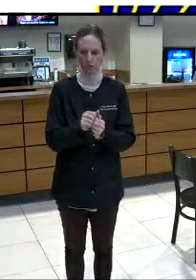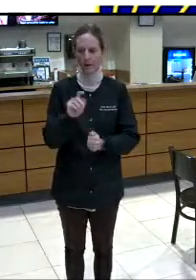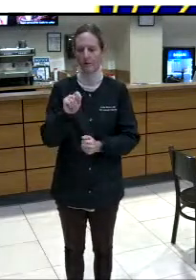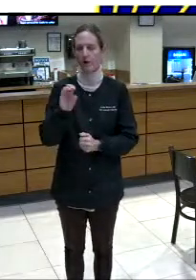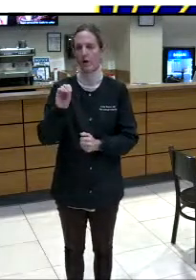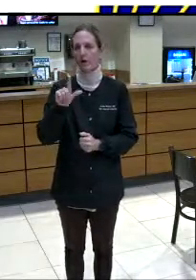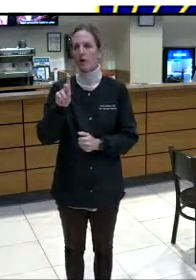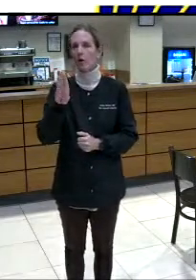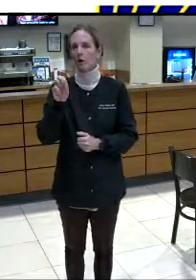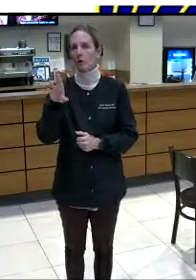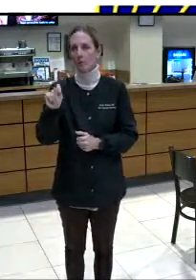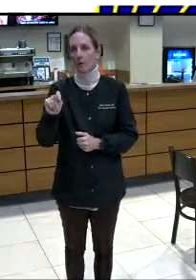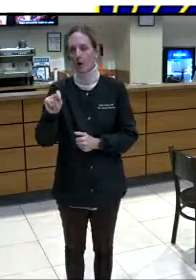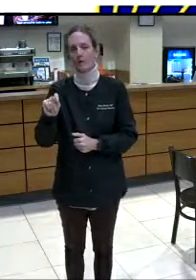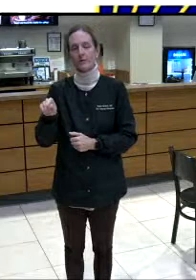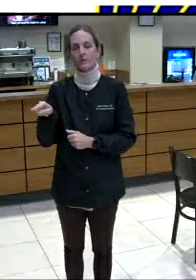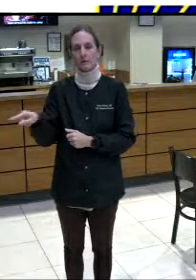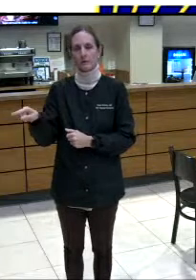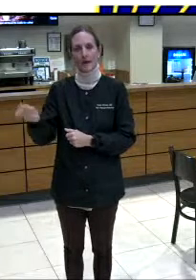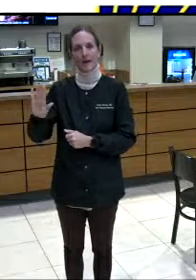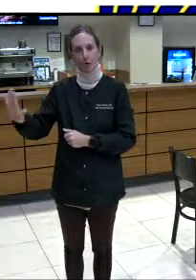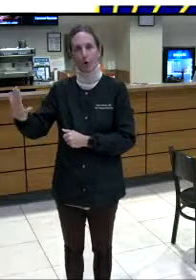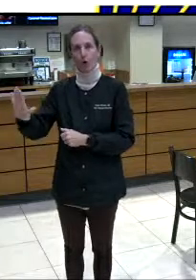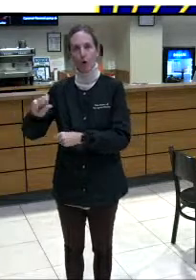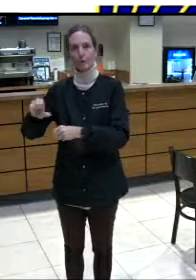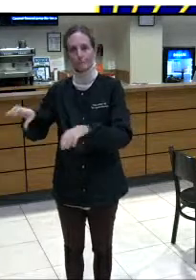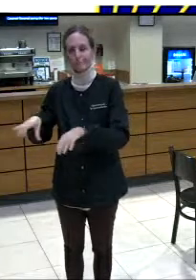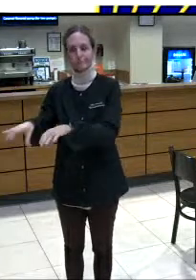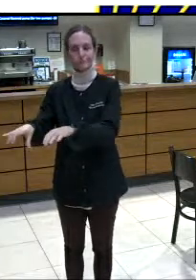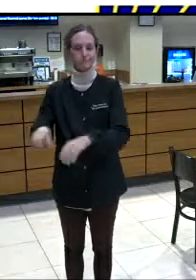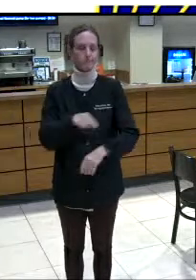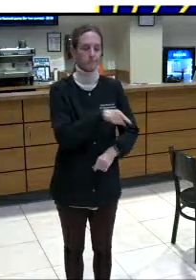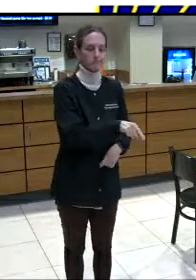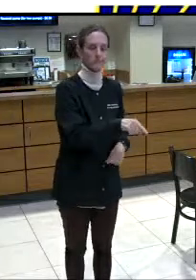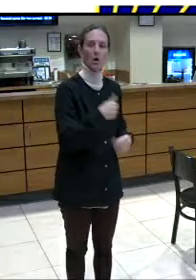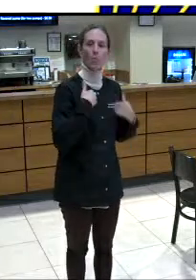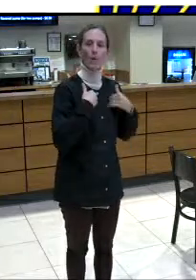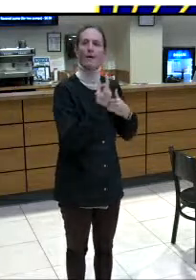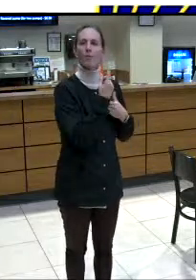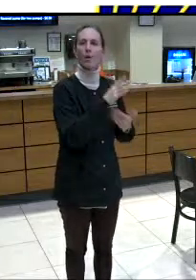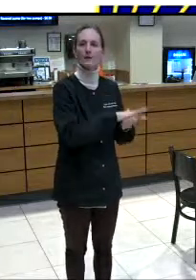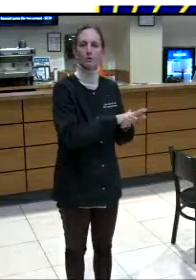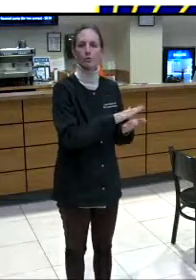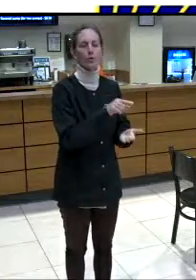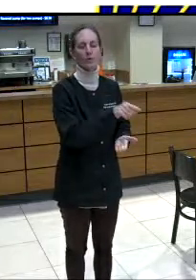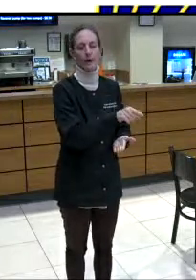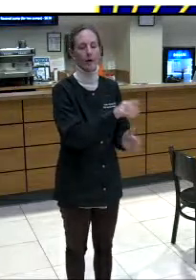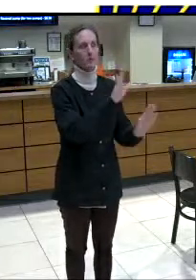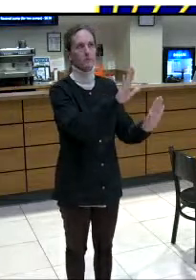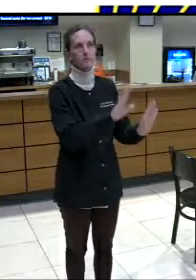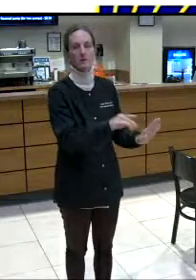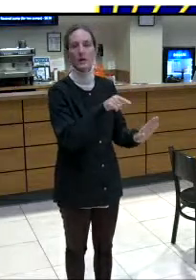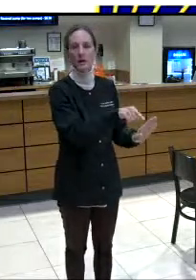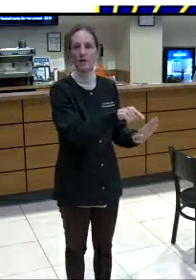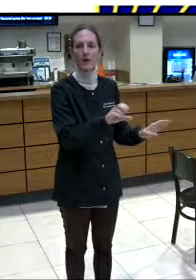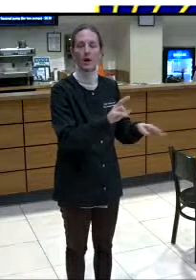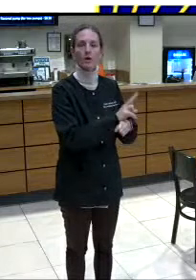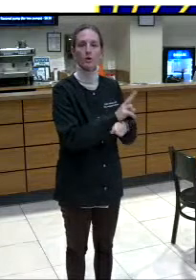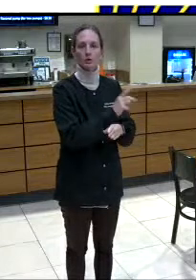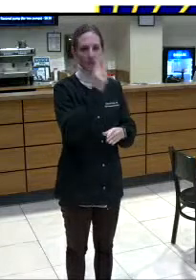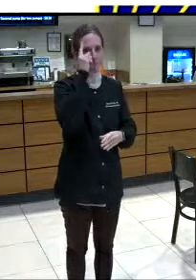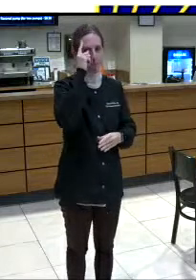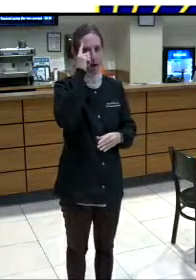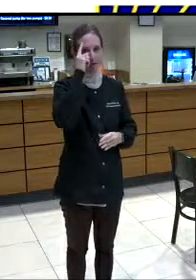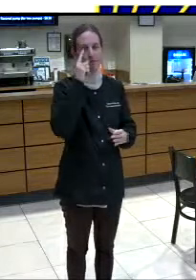we create trauma-informed schools? We do have one school that is kind of like our shining star. They're already using mindfulness practices in the